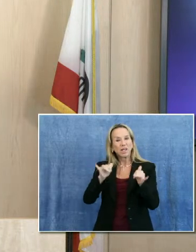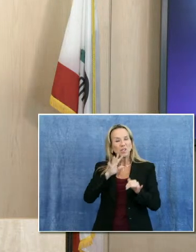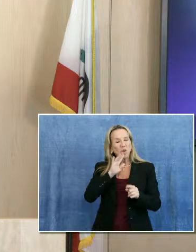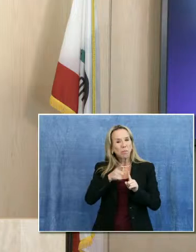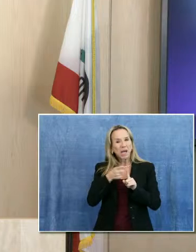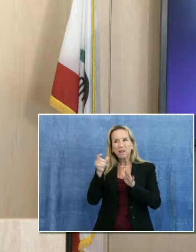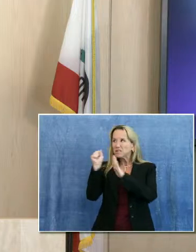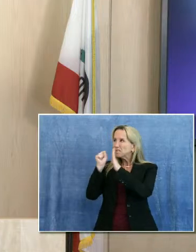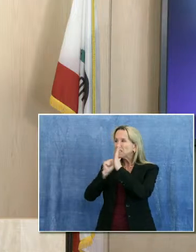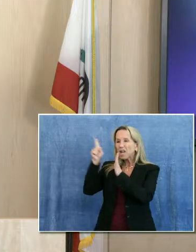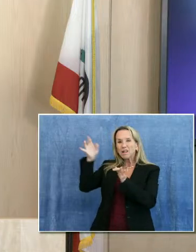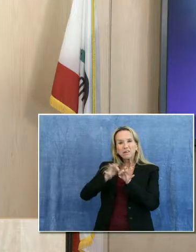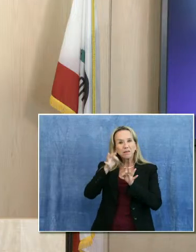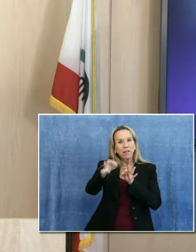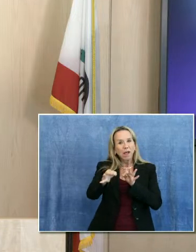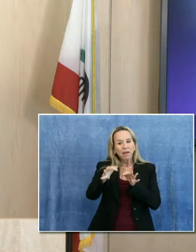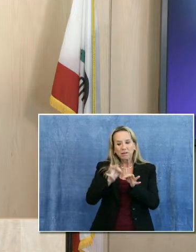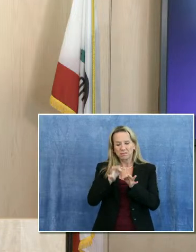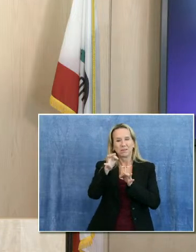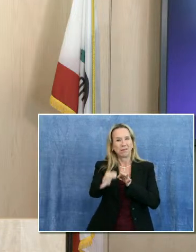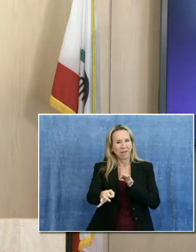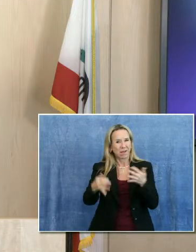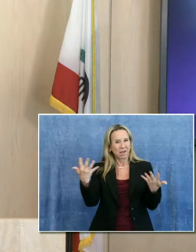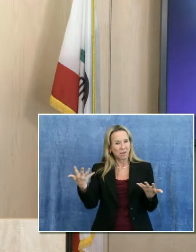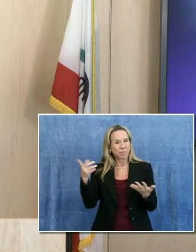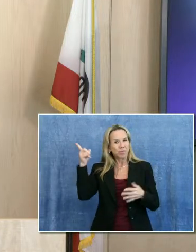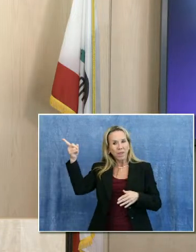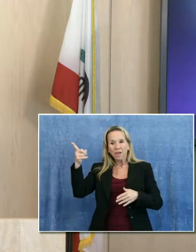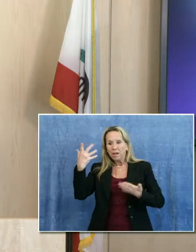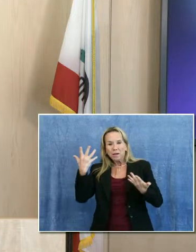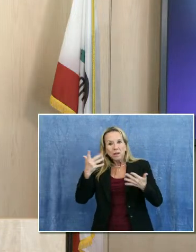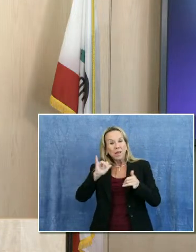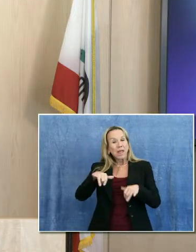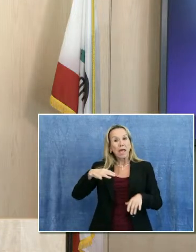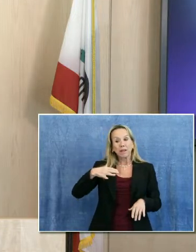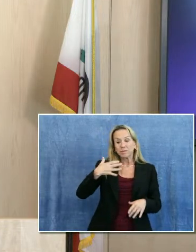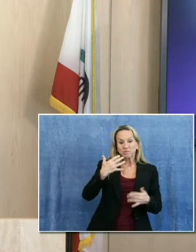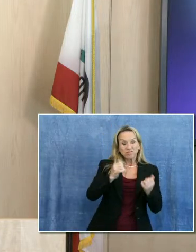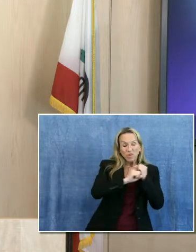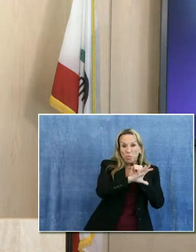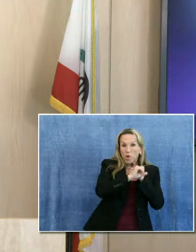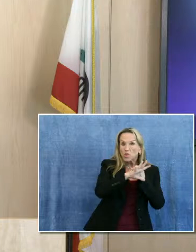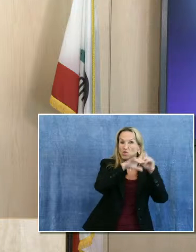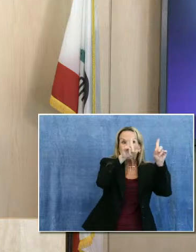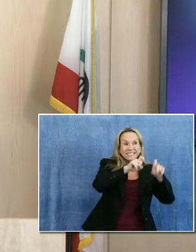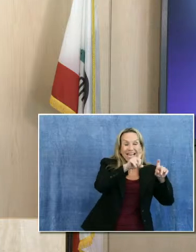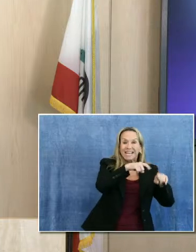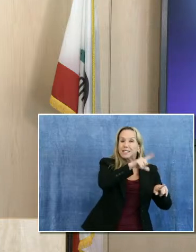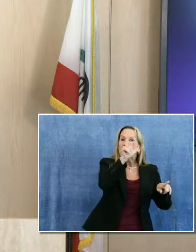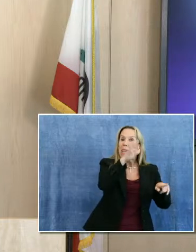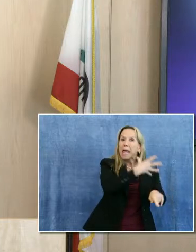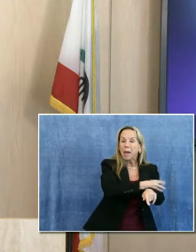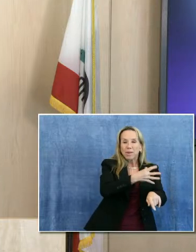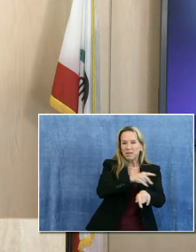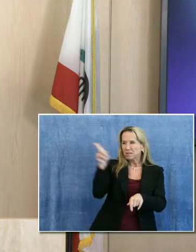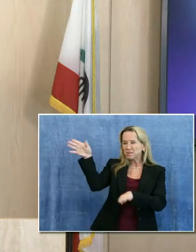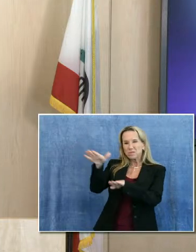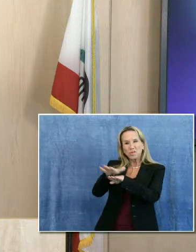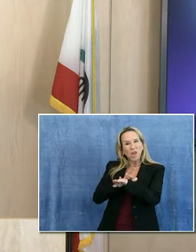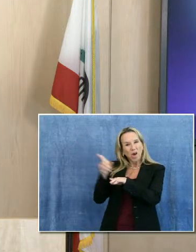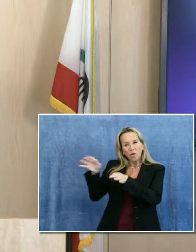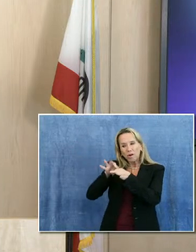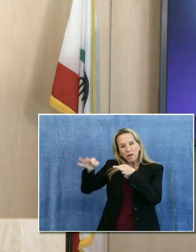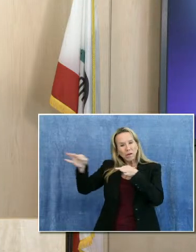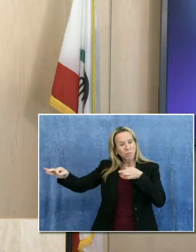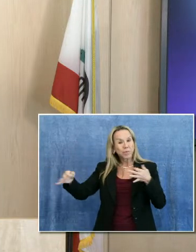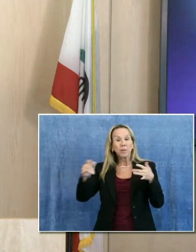that the state has had in processing and reporting some of their returns on commercial laboratory tests that have been done. We believe the overwhelming and vast majority have